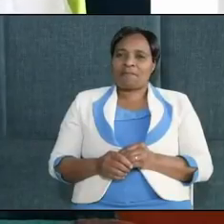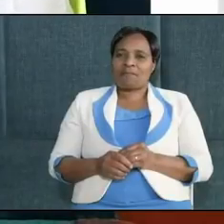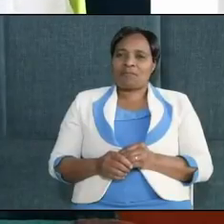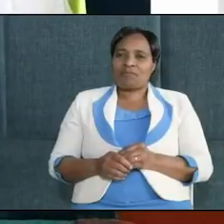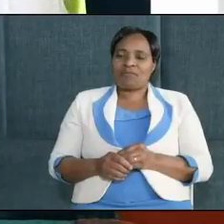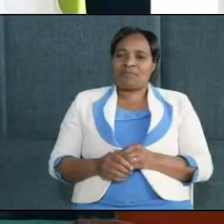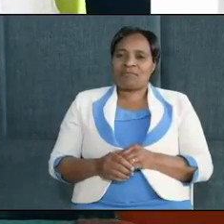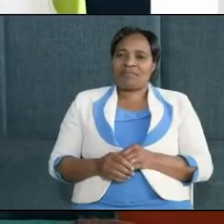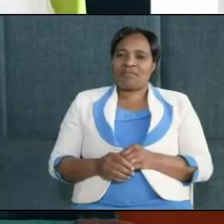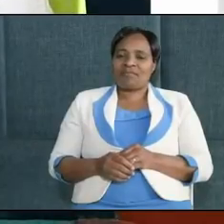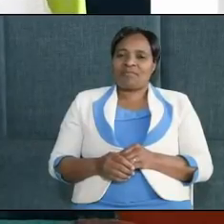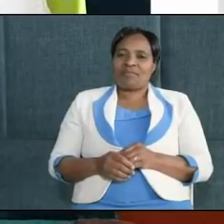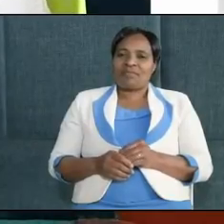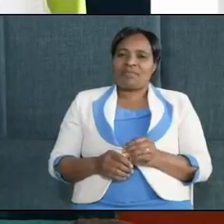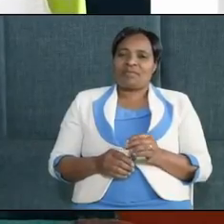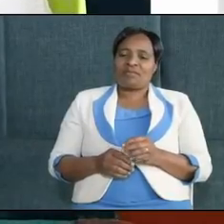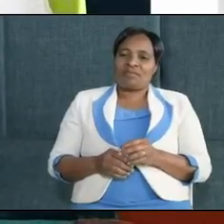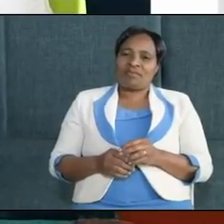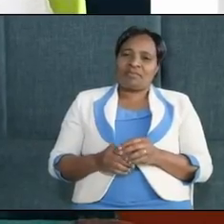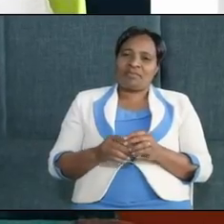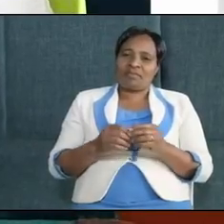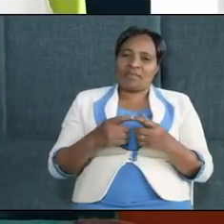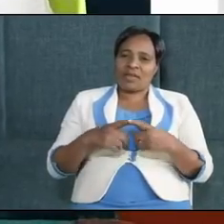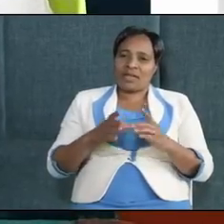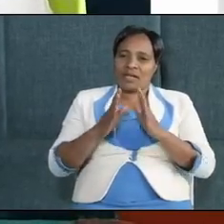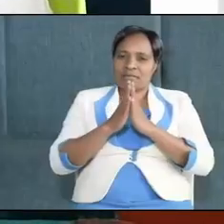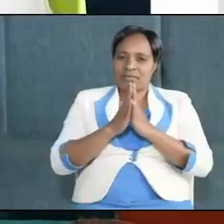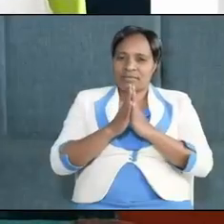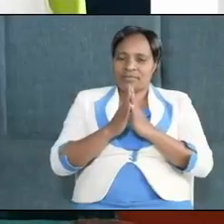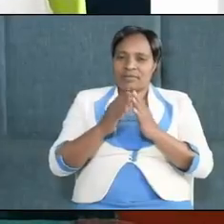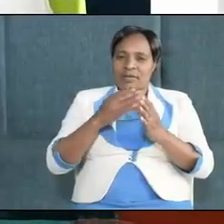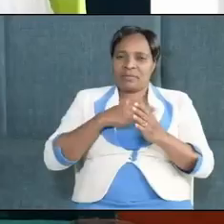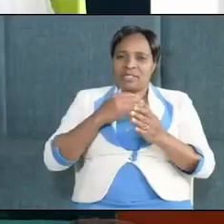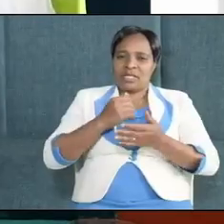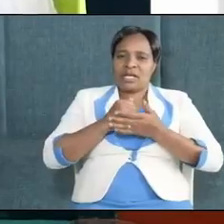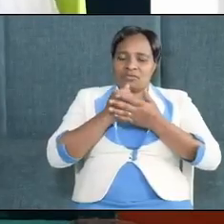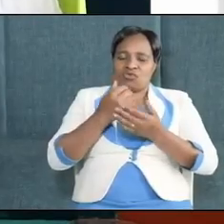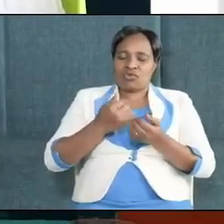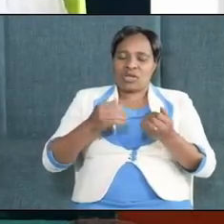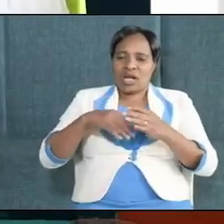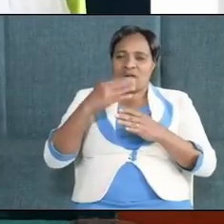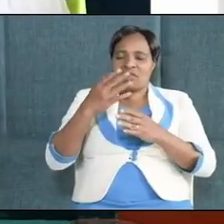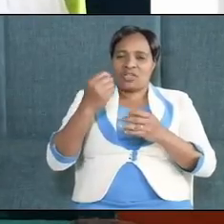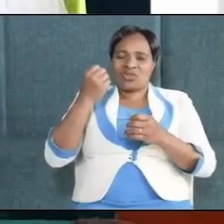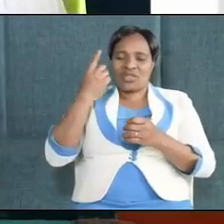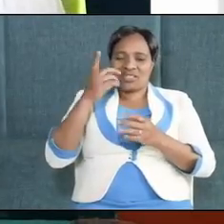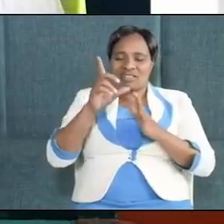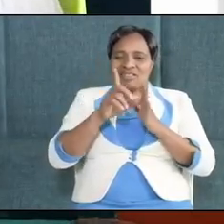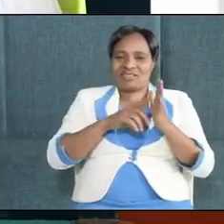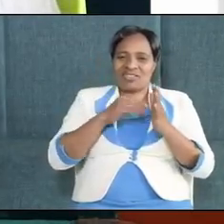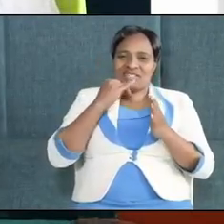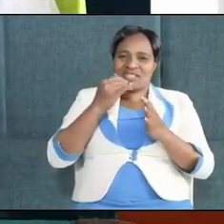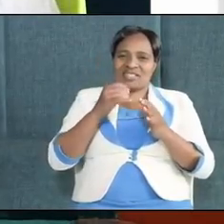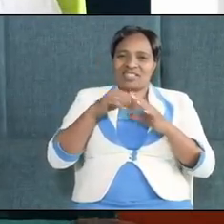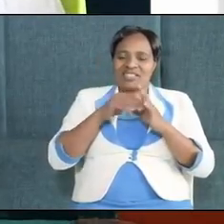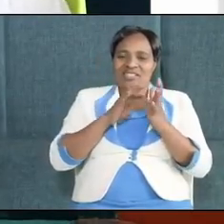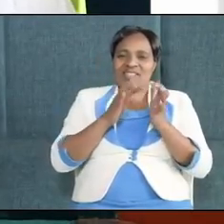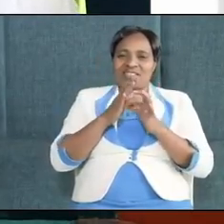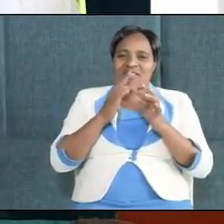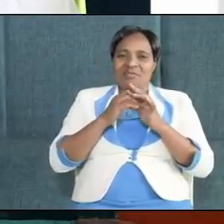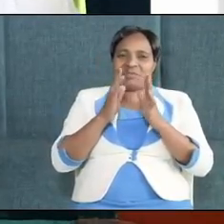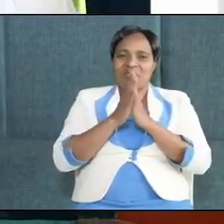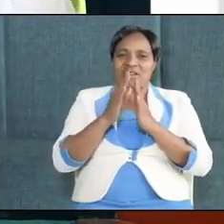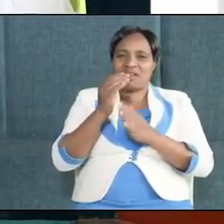pray for us. Let us pray. Dear Jesus, please help the children out there to understand what the lesson means. In Jesus' name I pray.